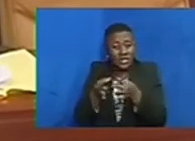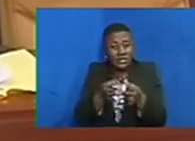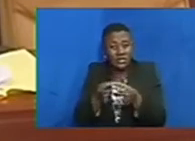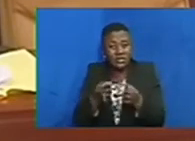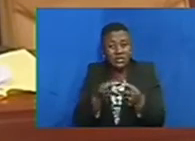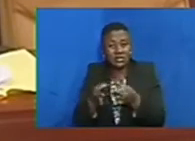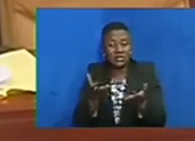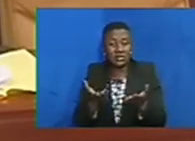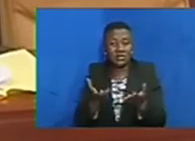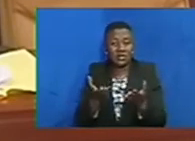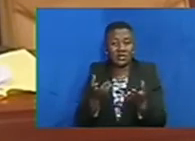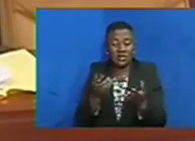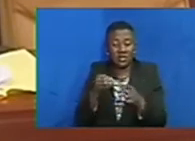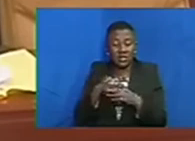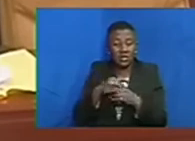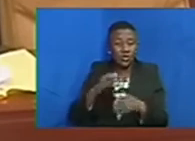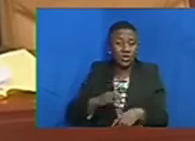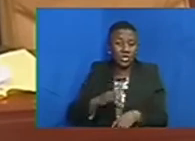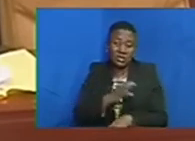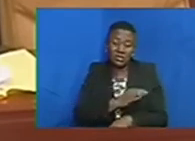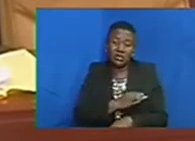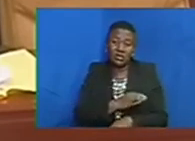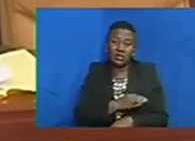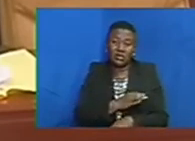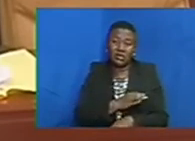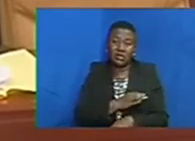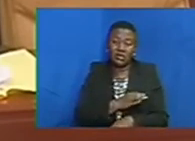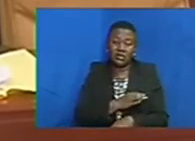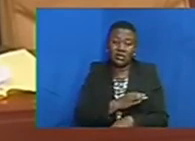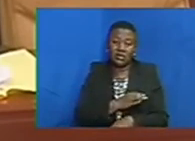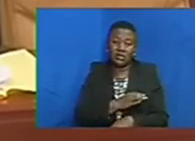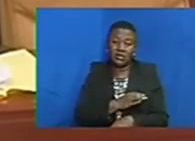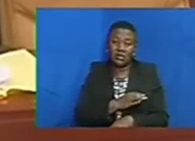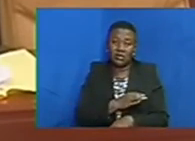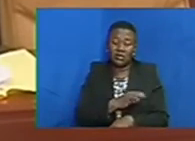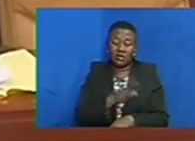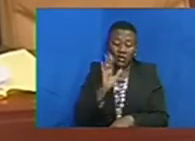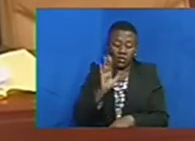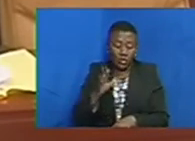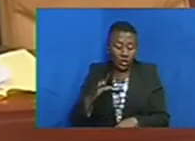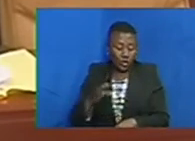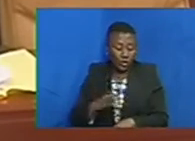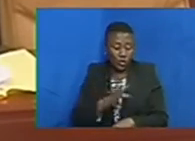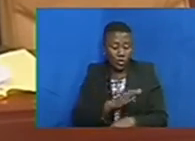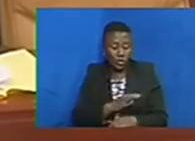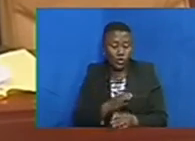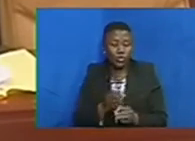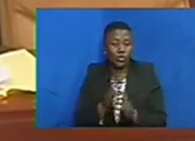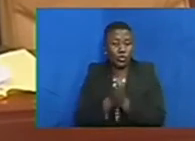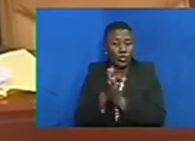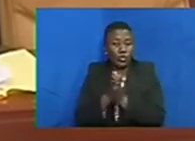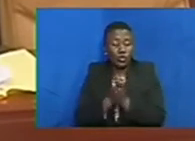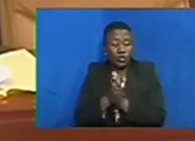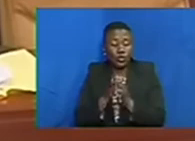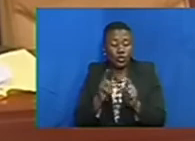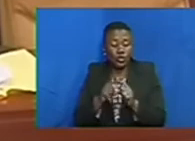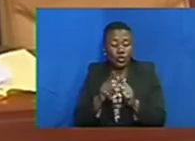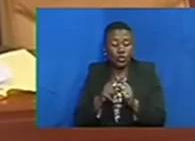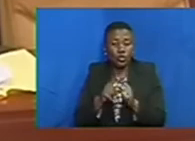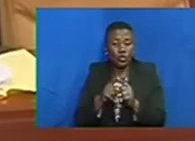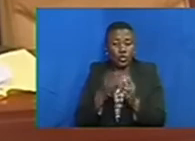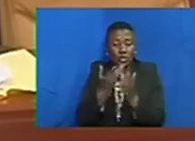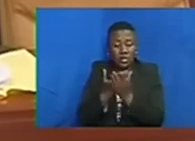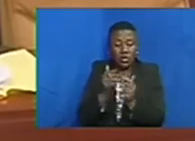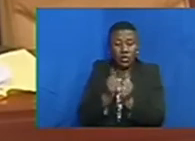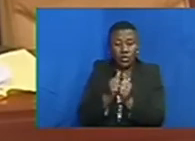deliberation of the committee. In conclusion, Mr. Speaker, your committee wish to re-echo this appeal to the Ministry of Finance